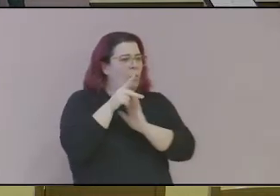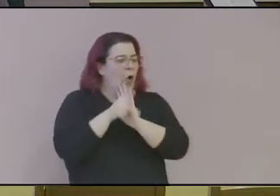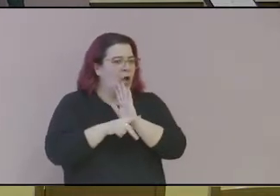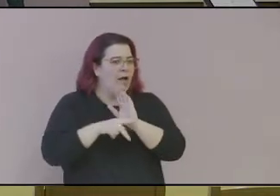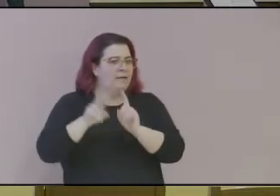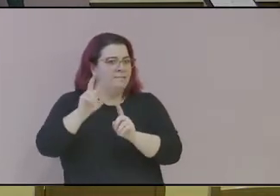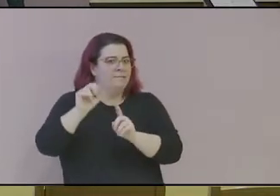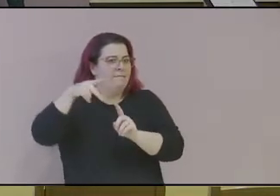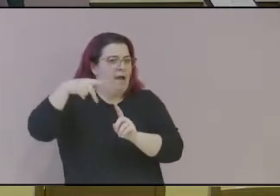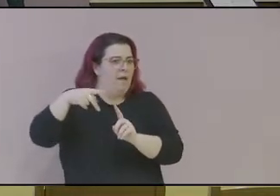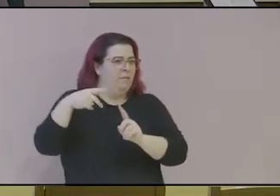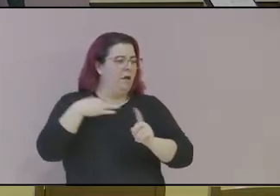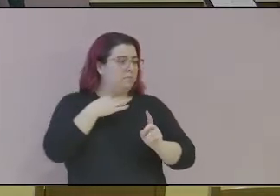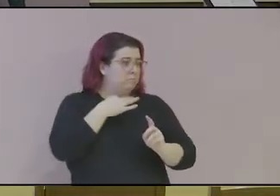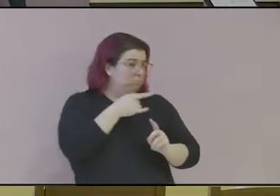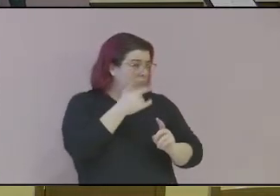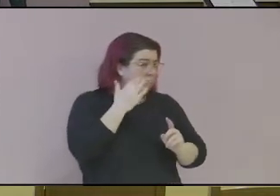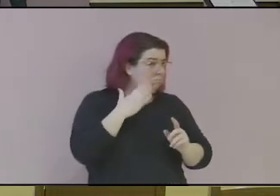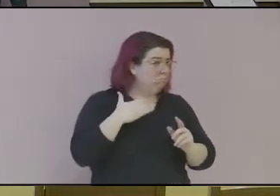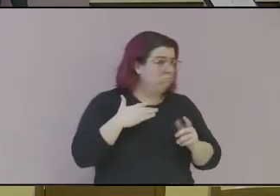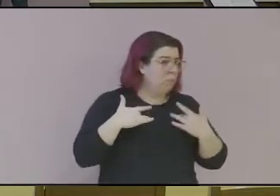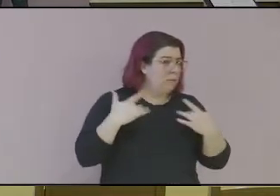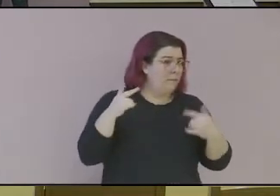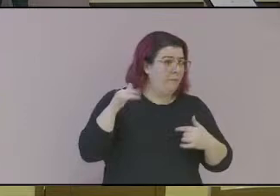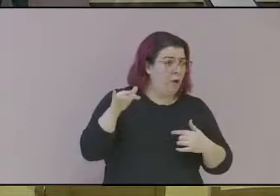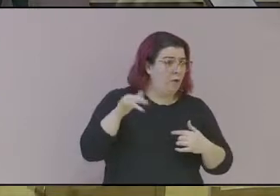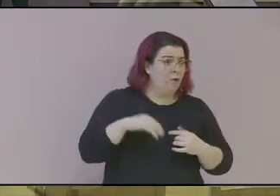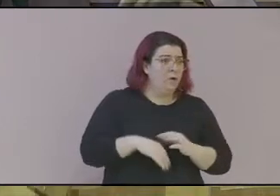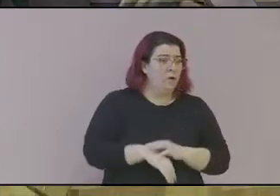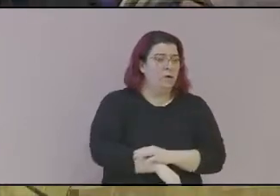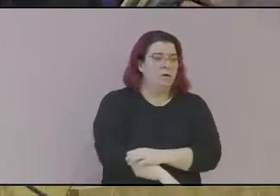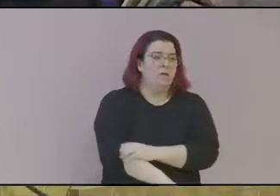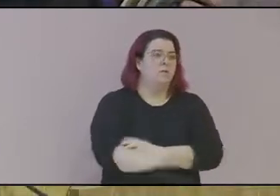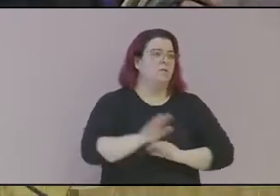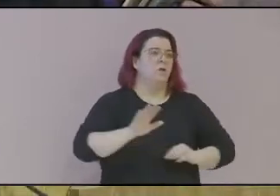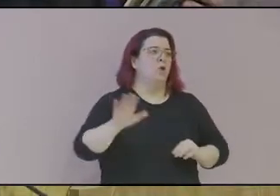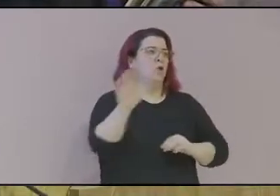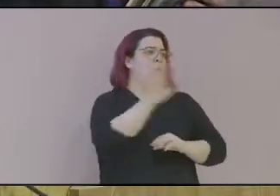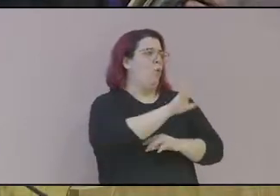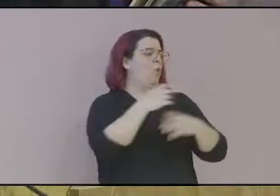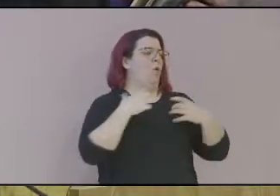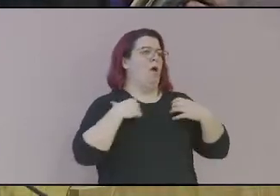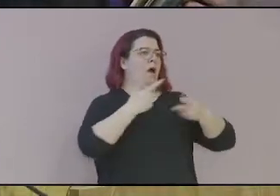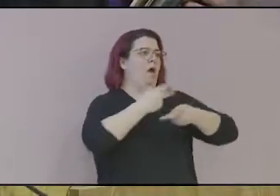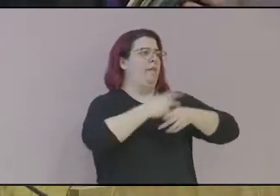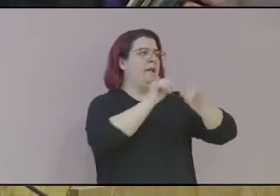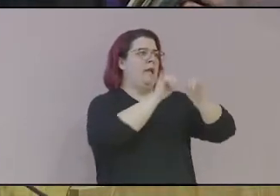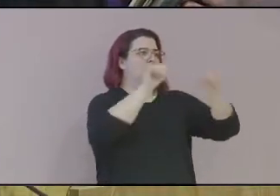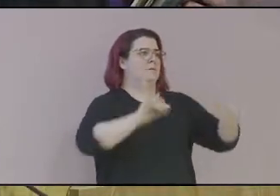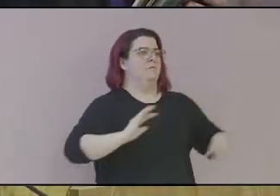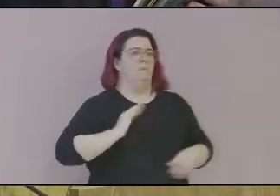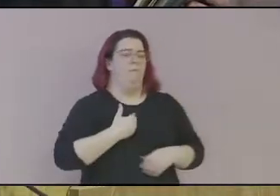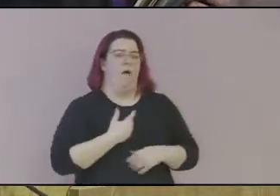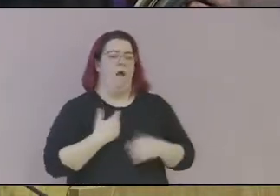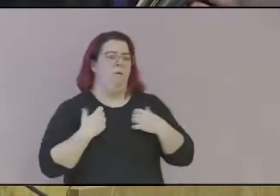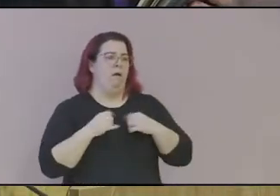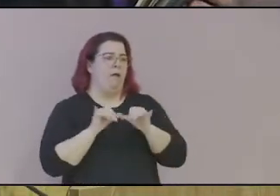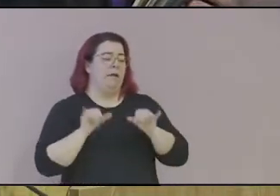allocation worked. You have a very different system of healthcare allocation here, so I'm